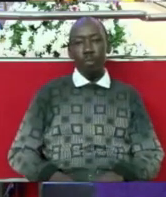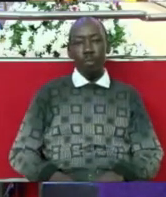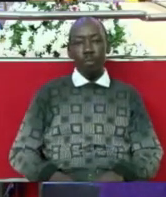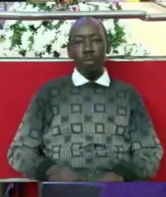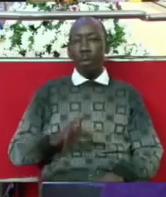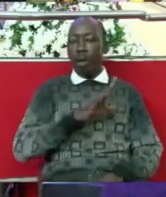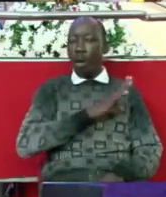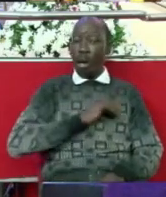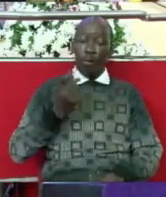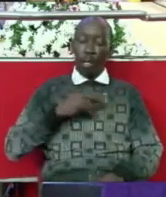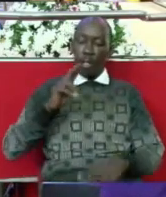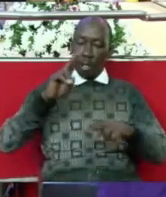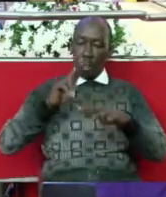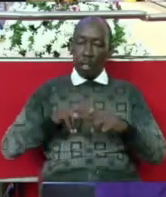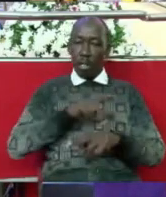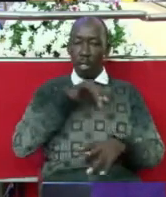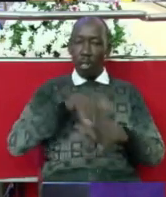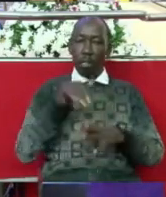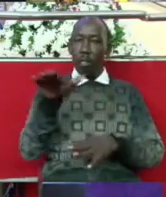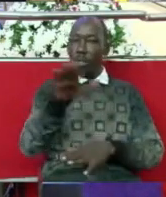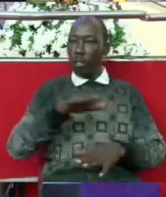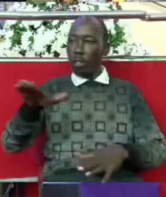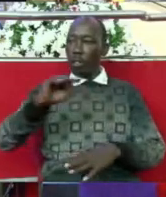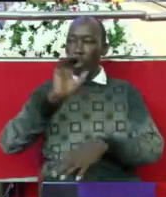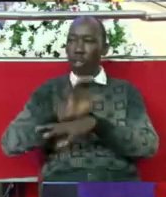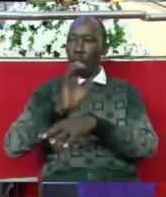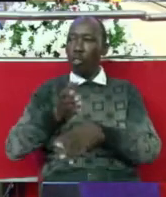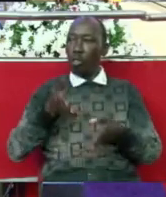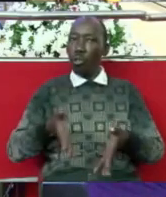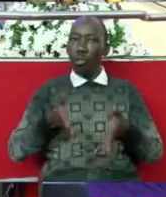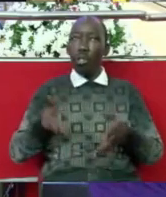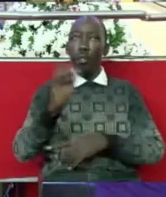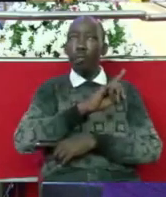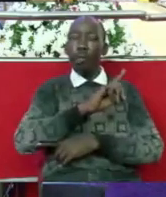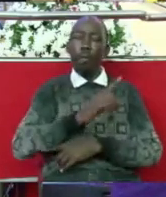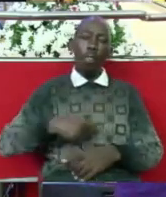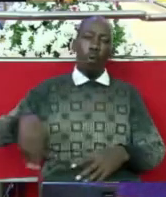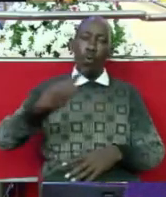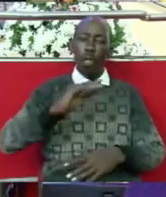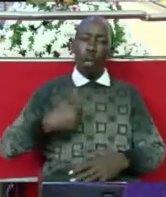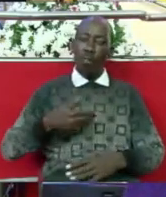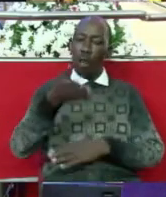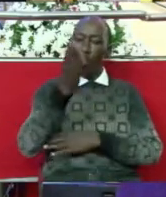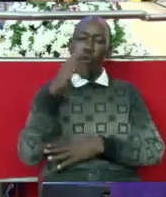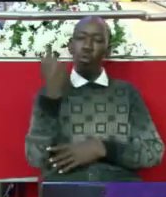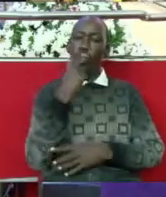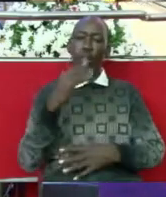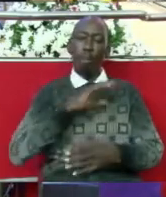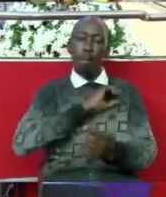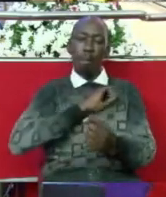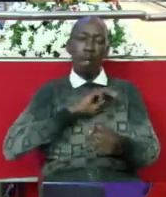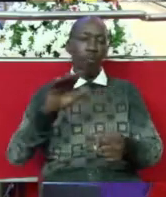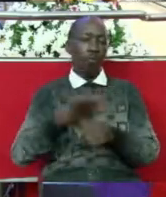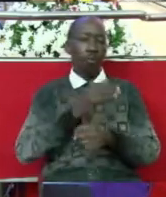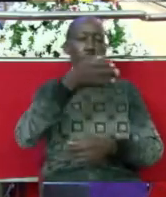And as we are sitting in this place today, we have a God who is a merciful